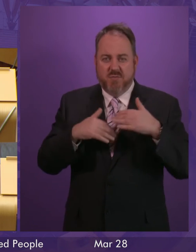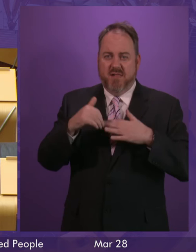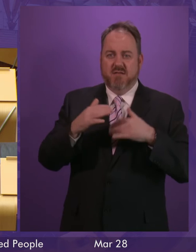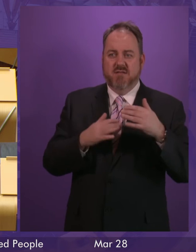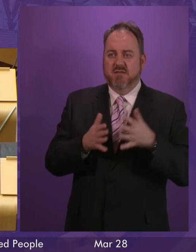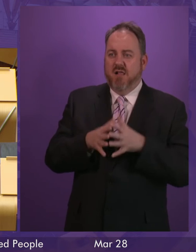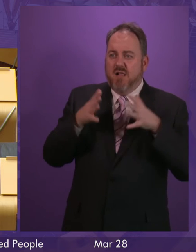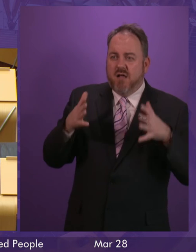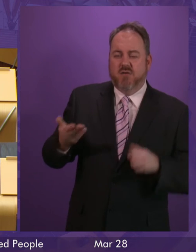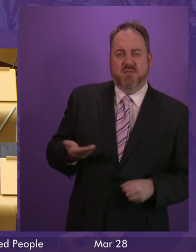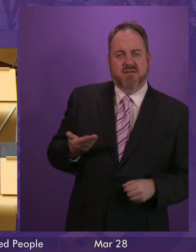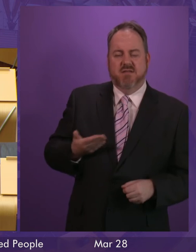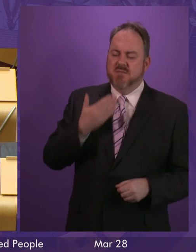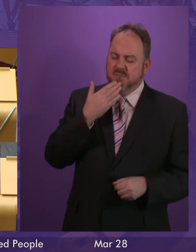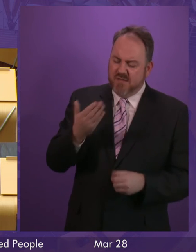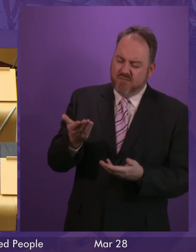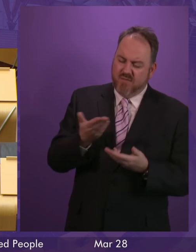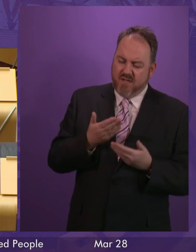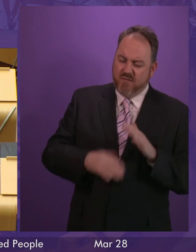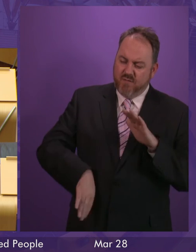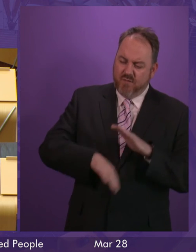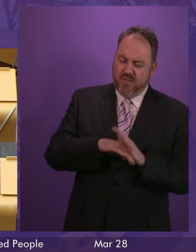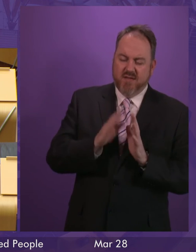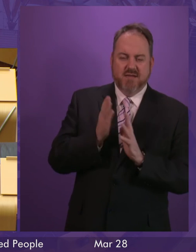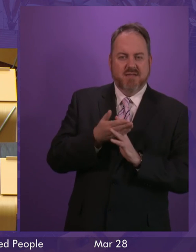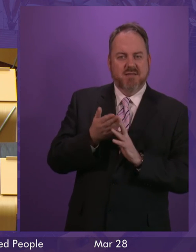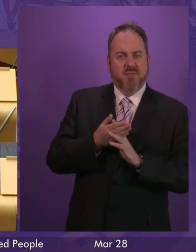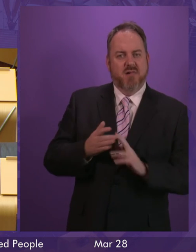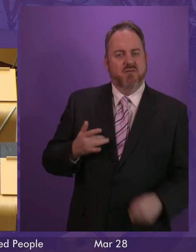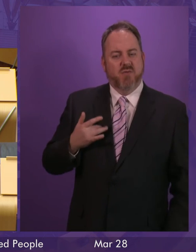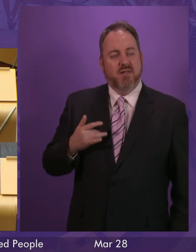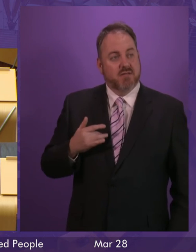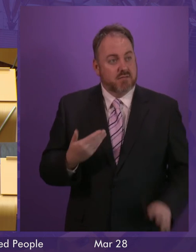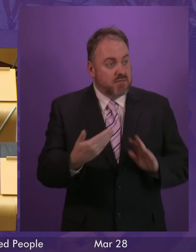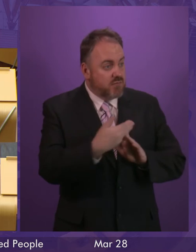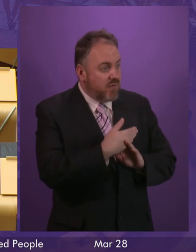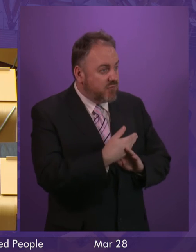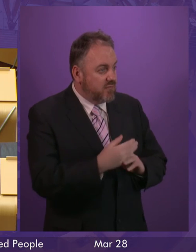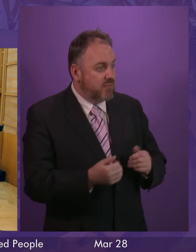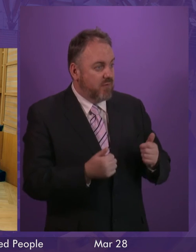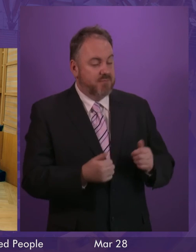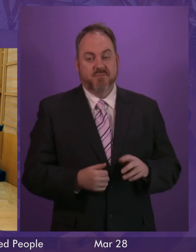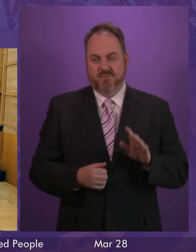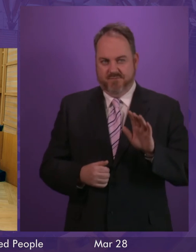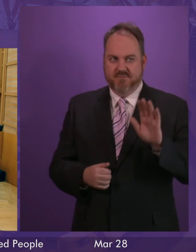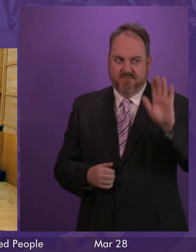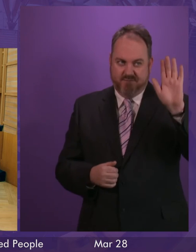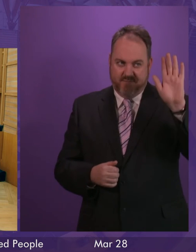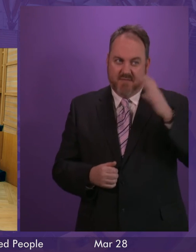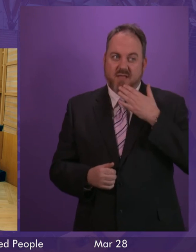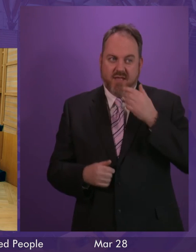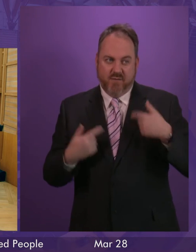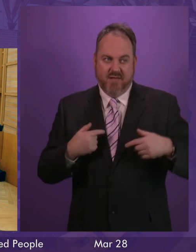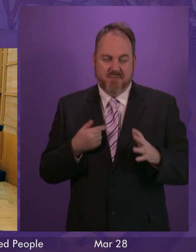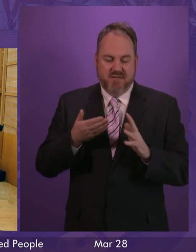provide fully accessible toilets. Yes, briefly, yes. Jeremy Balfour. I thank the member